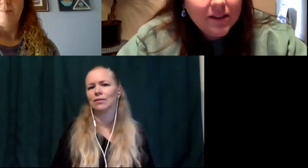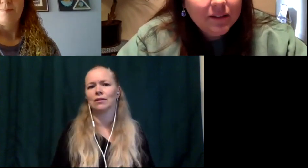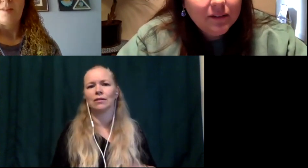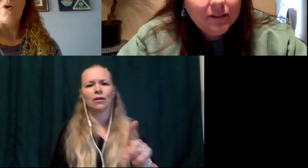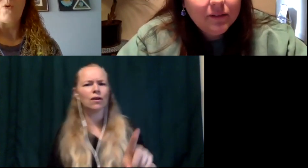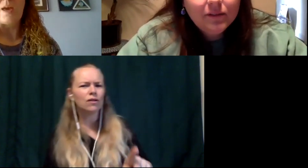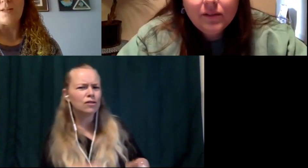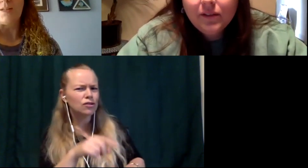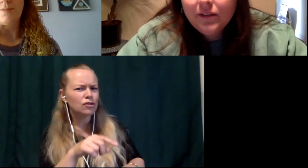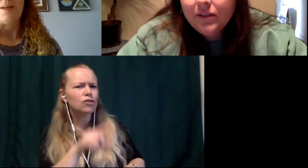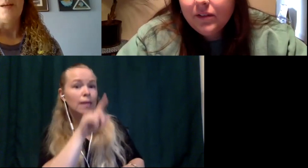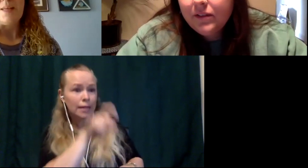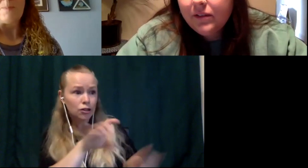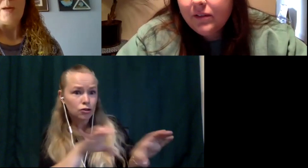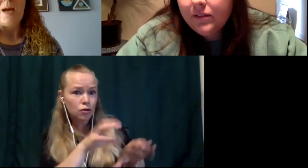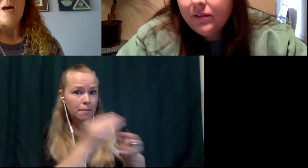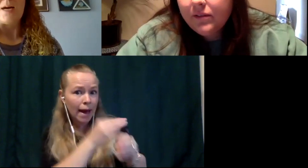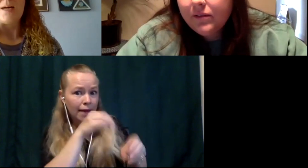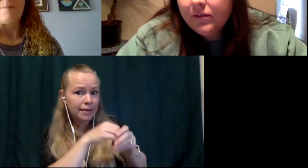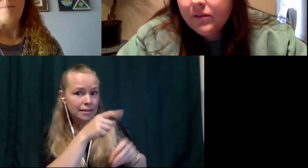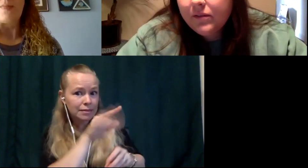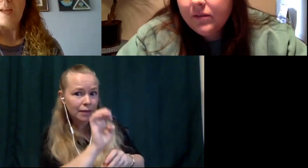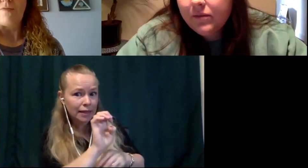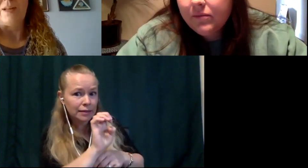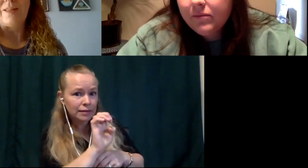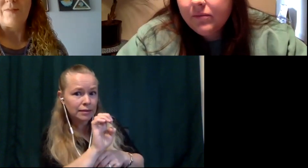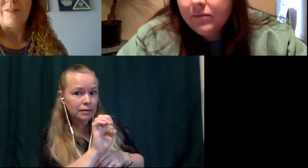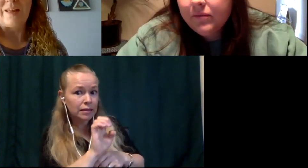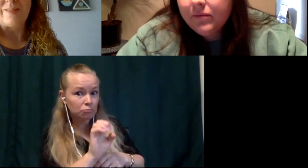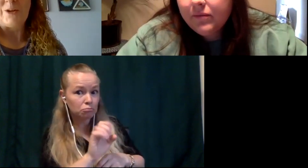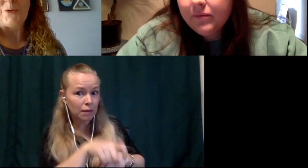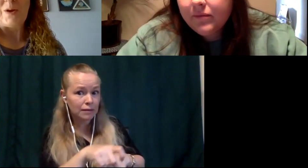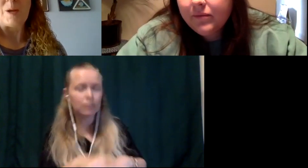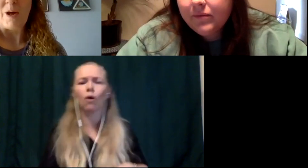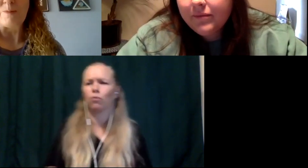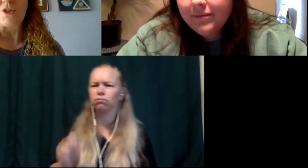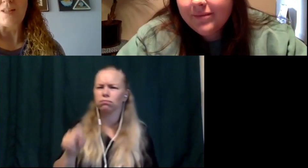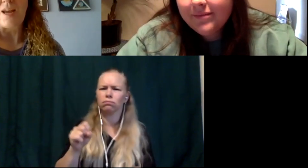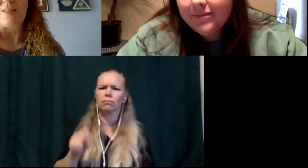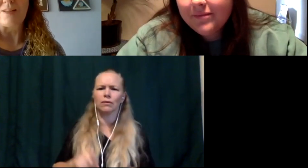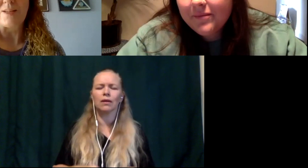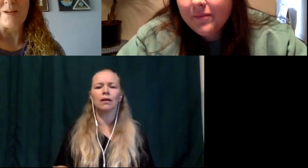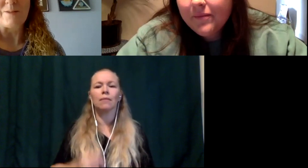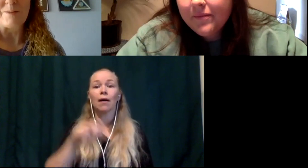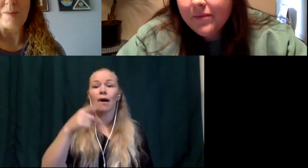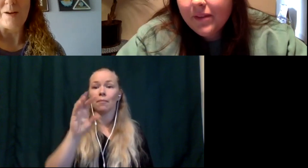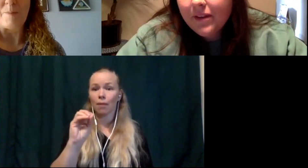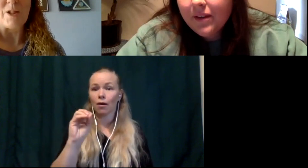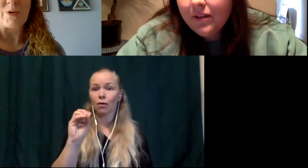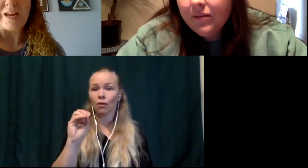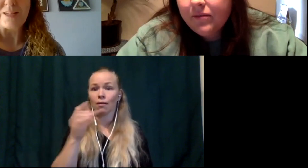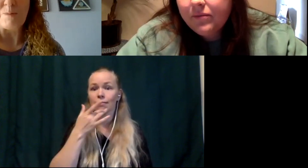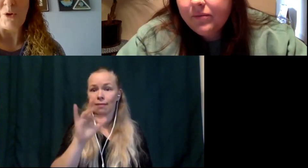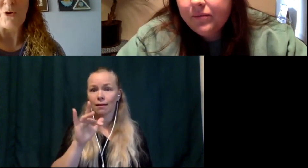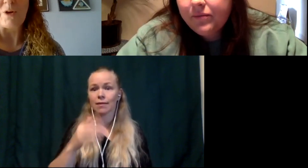space? Oh yes, yep. But thankfully, they've got, you know, on the Apollo missions, they had this